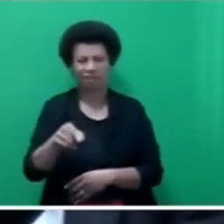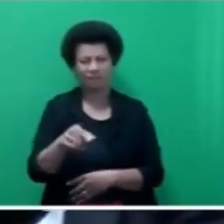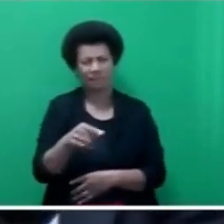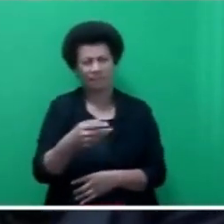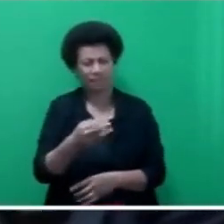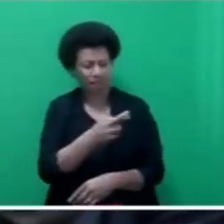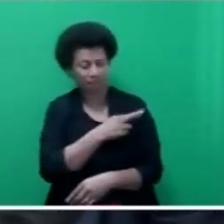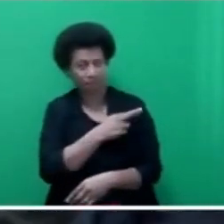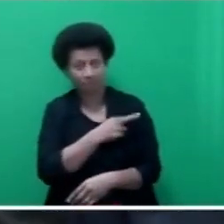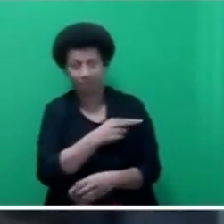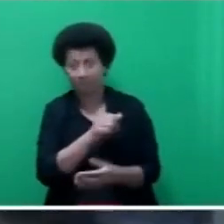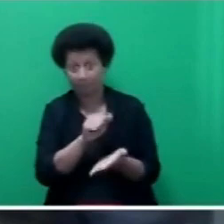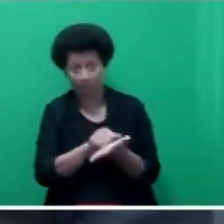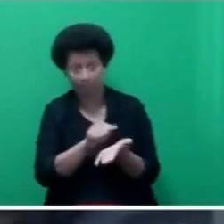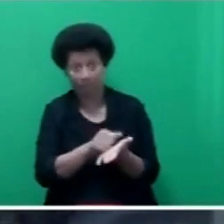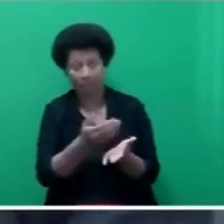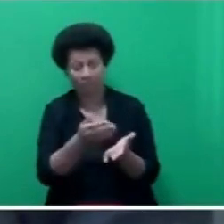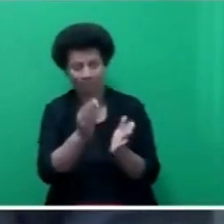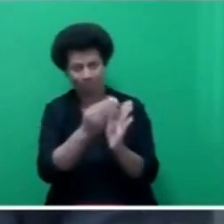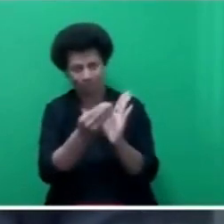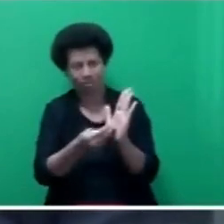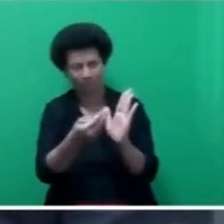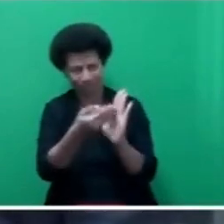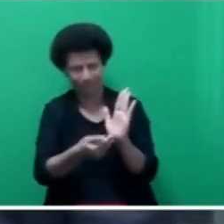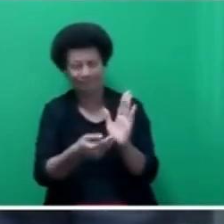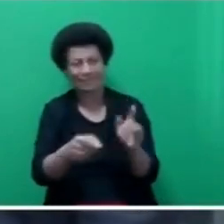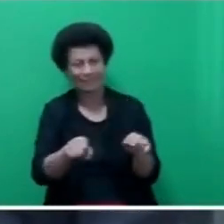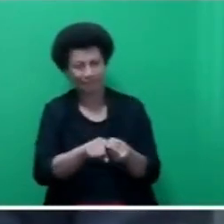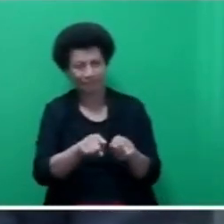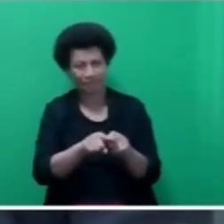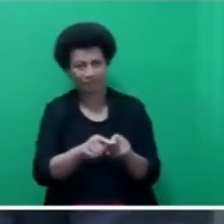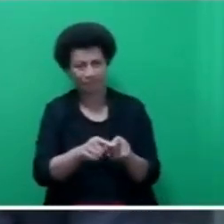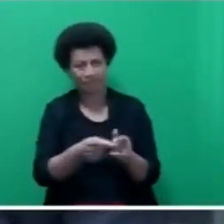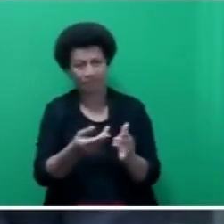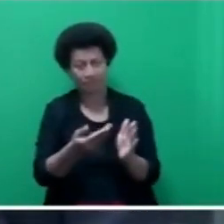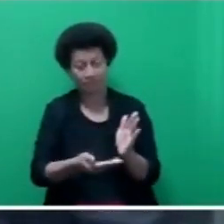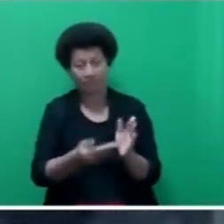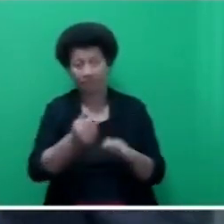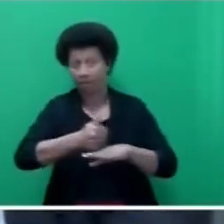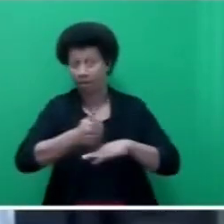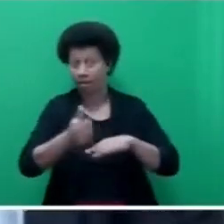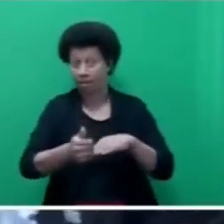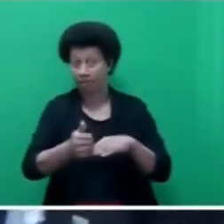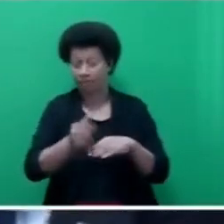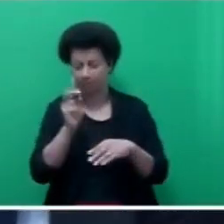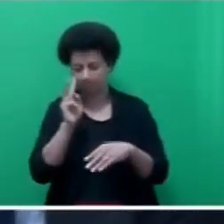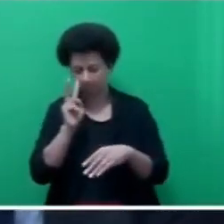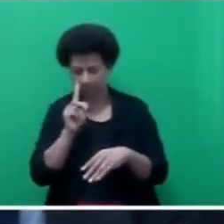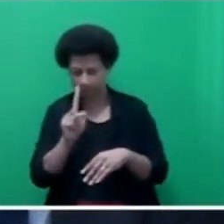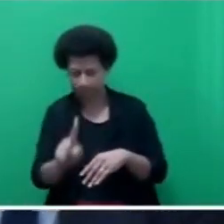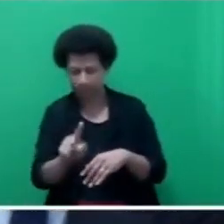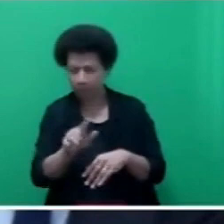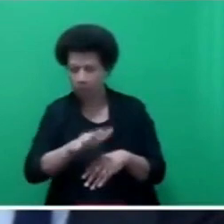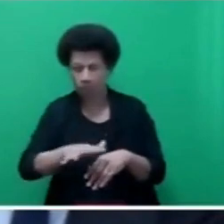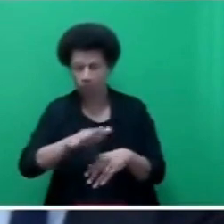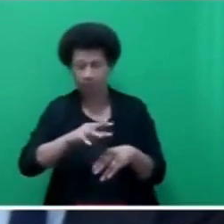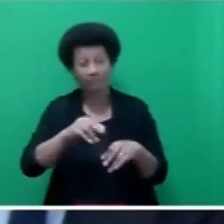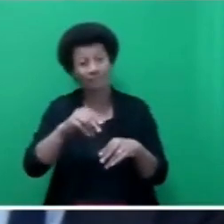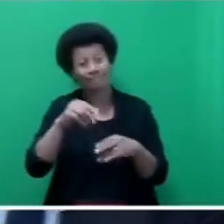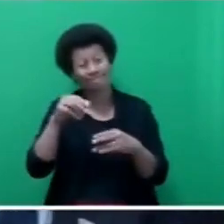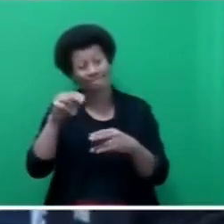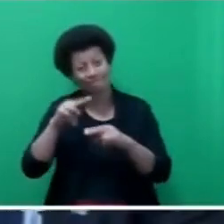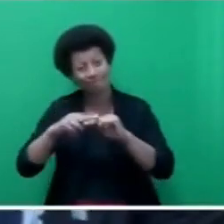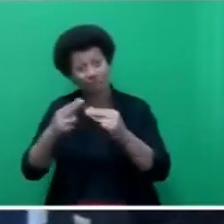than this. Mr. Speaker, sir, the government's view that all Fijian families matter and no one gets